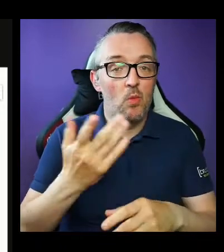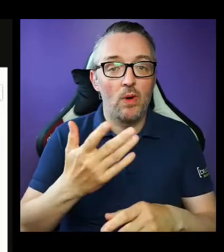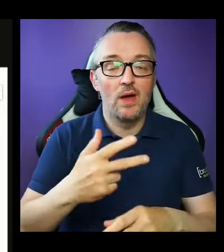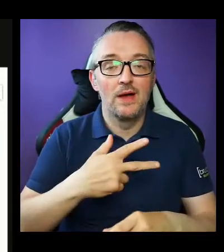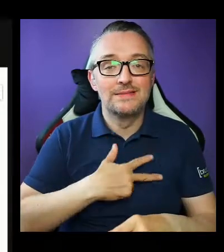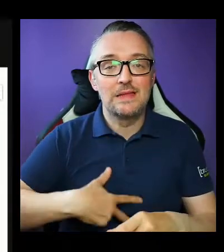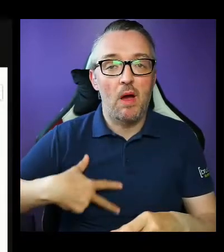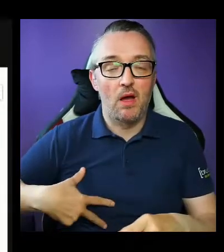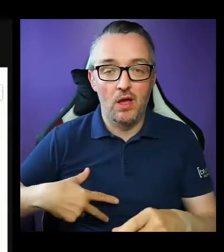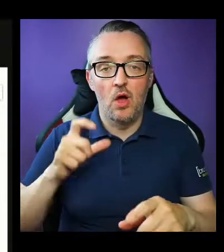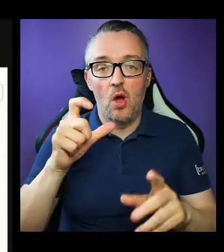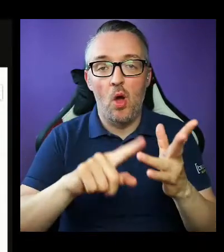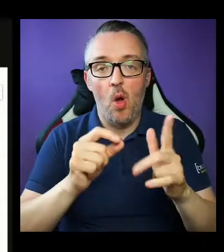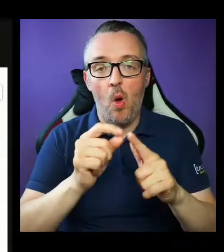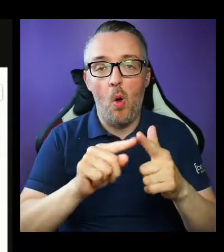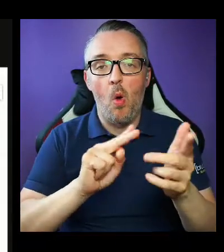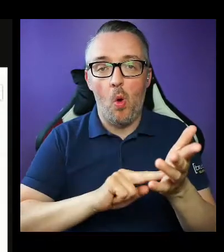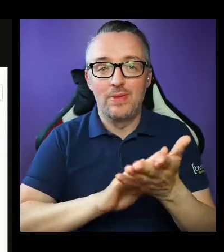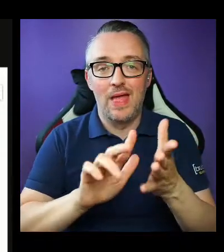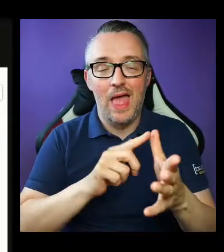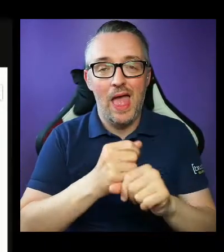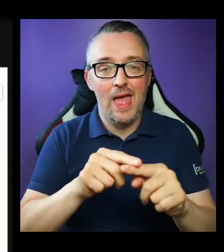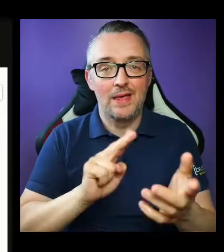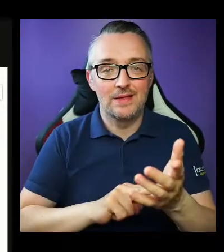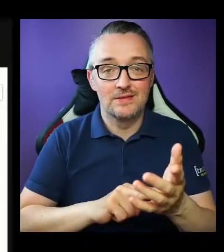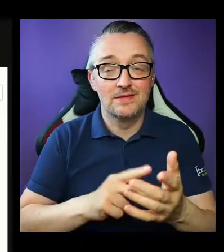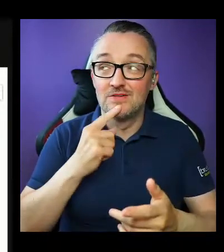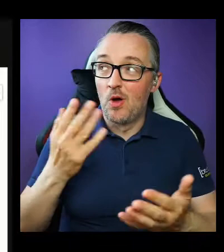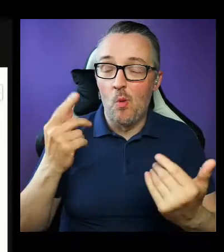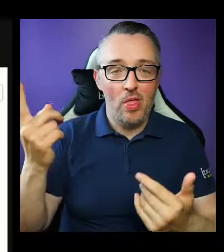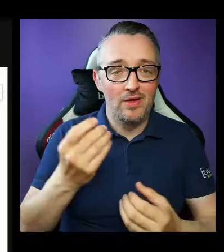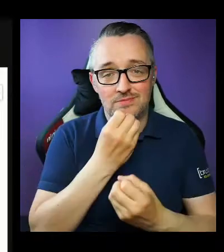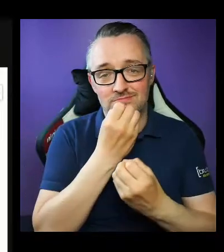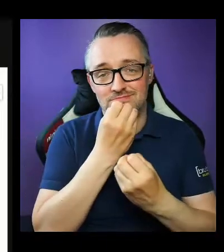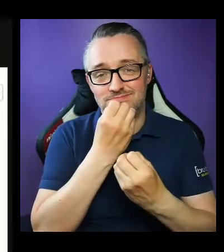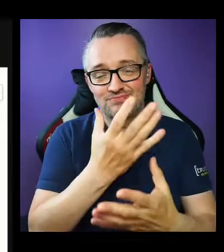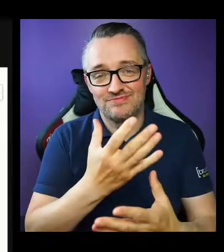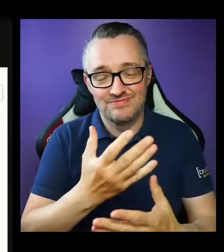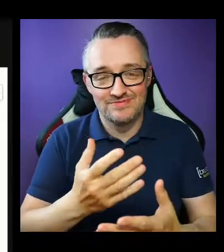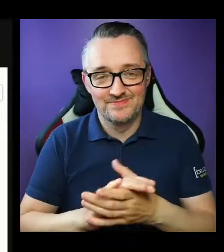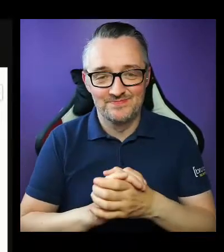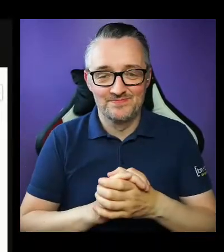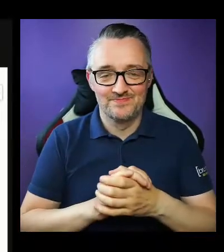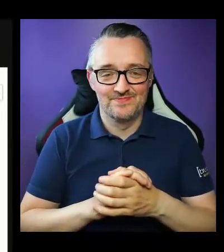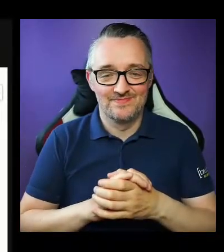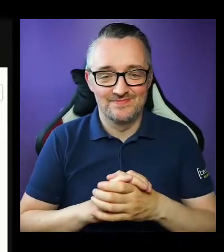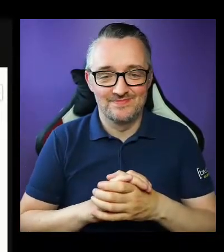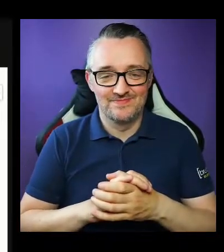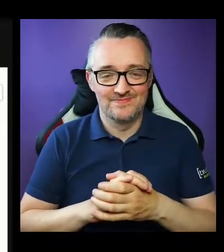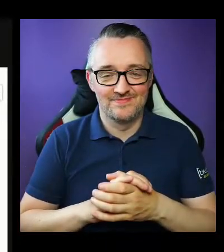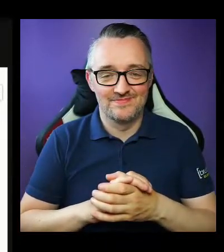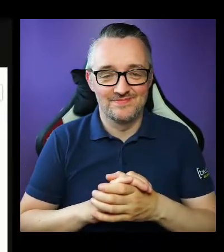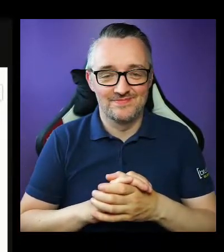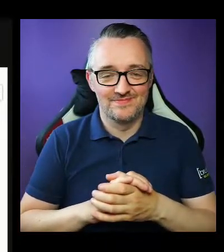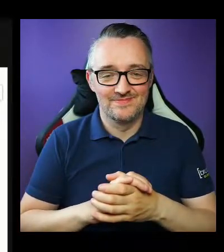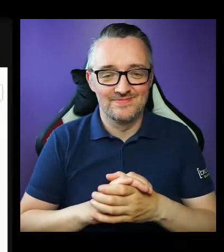right? Yes, that's right. Where we also have good weather, so it seems we're aligned. Yeah, that's good.